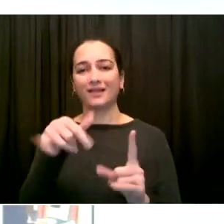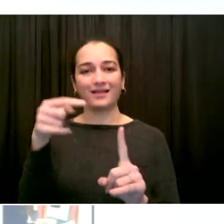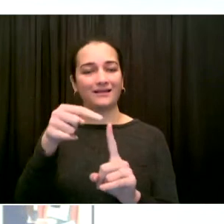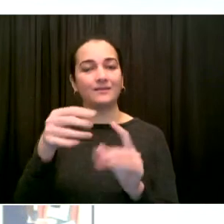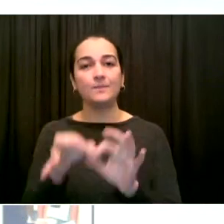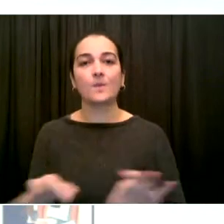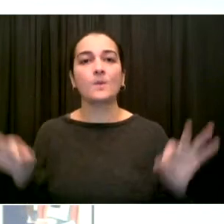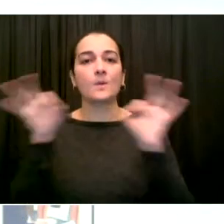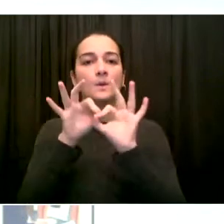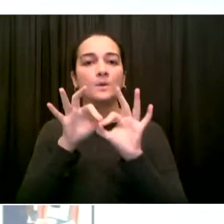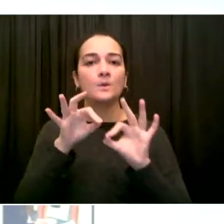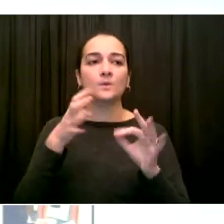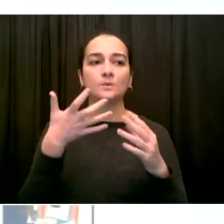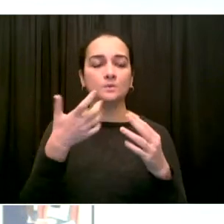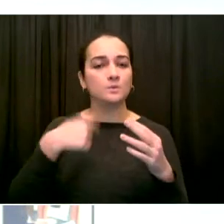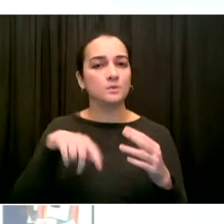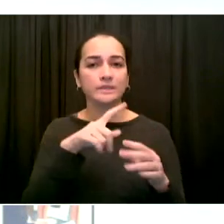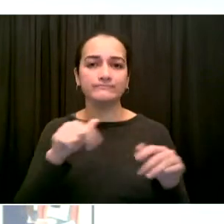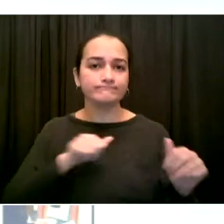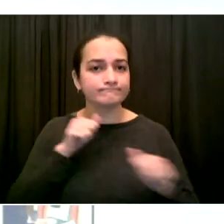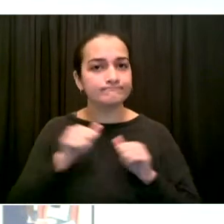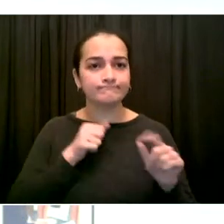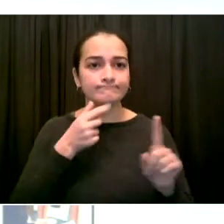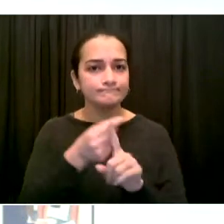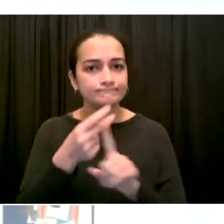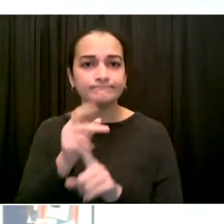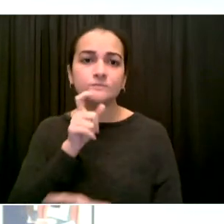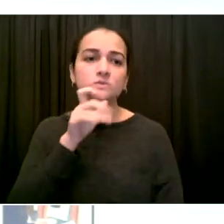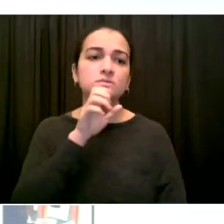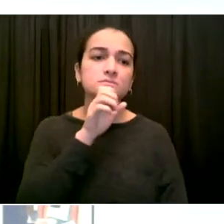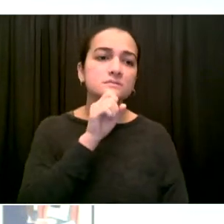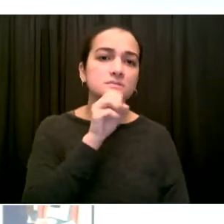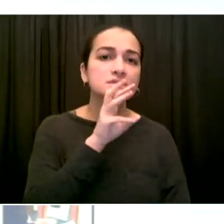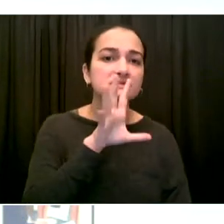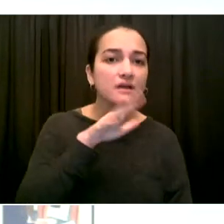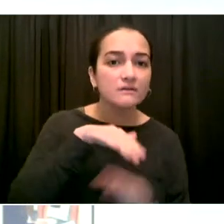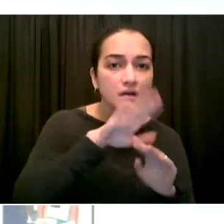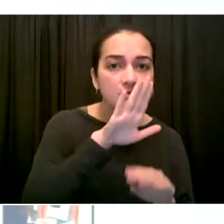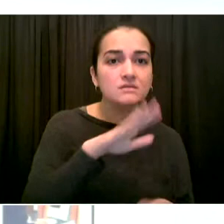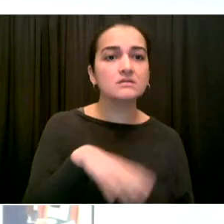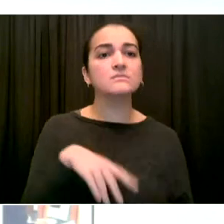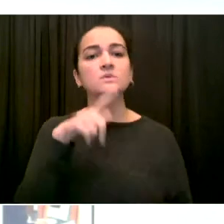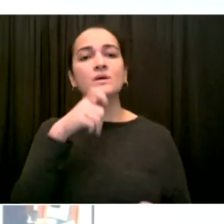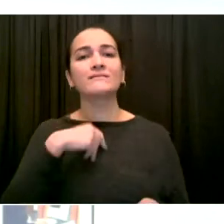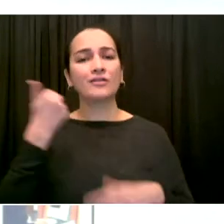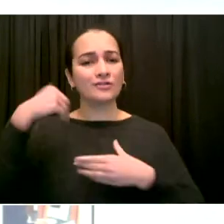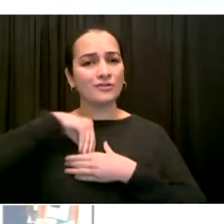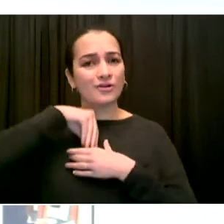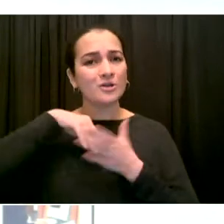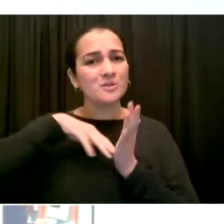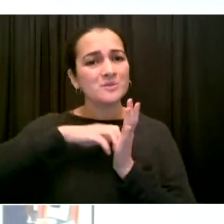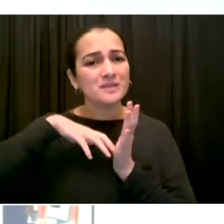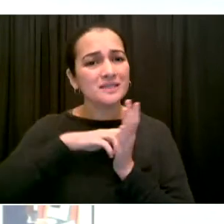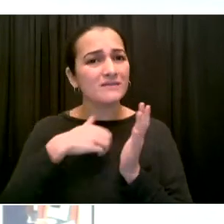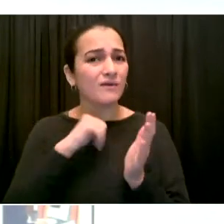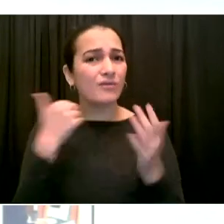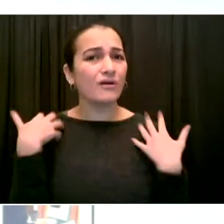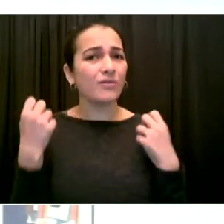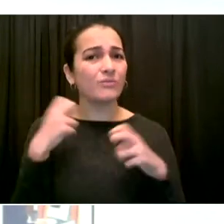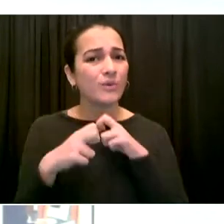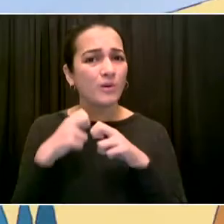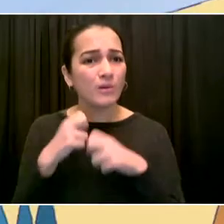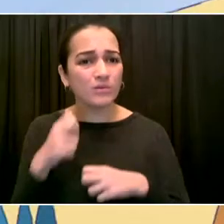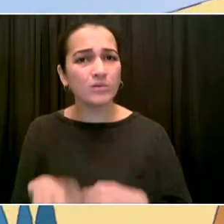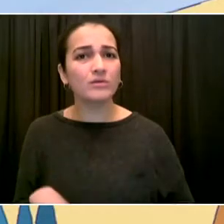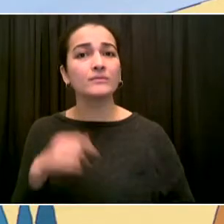than 65, people with underlying medical conditions, and particularly those who received the J&J vaccine. Thank you. Thank you. Dr. Long,